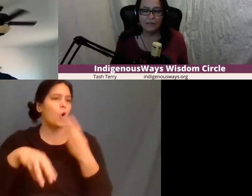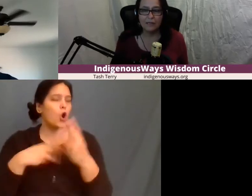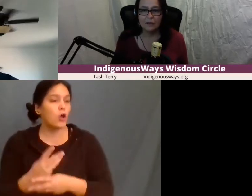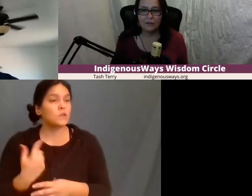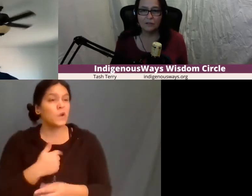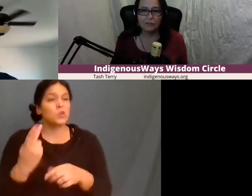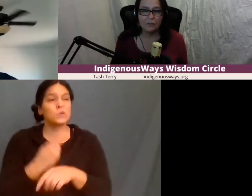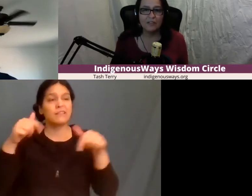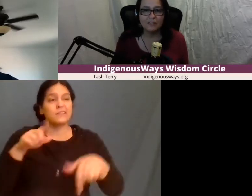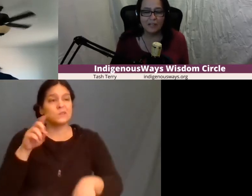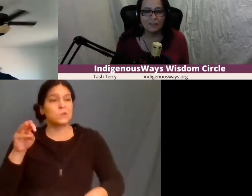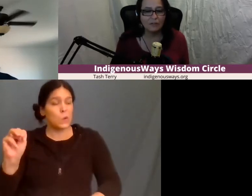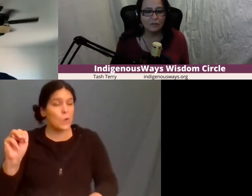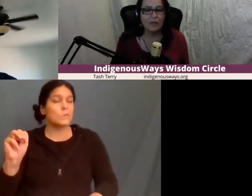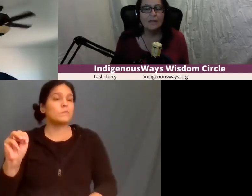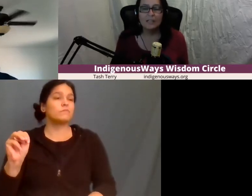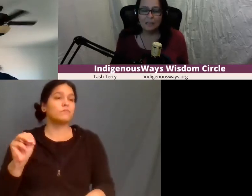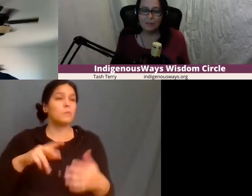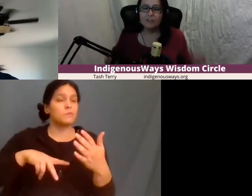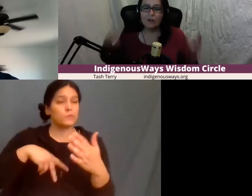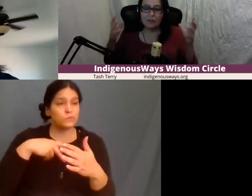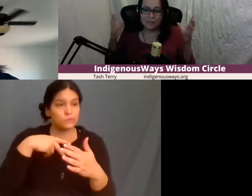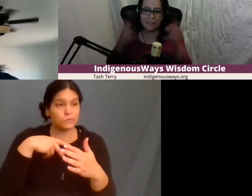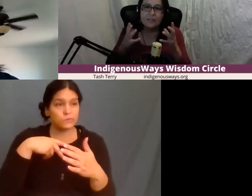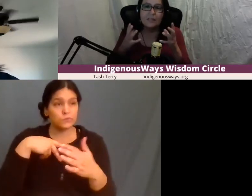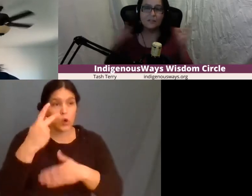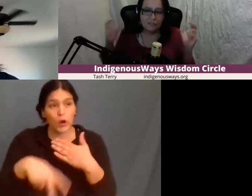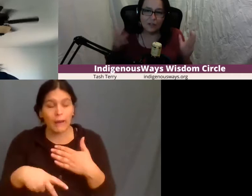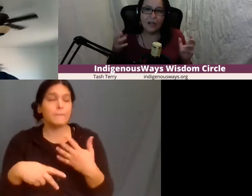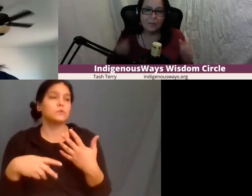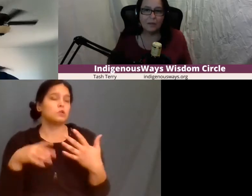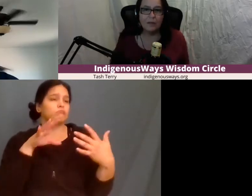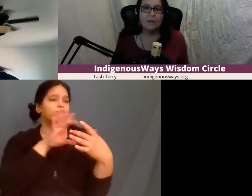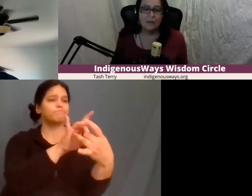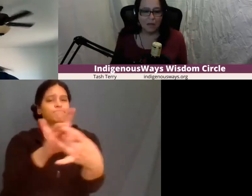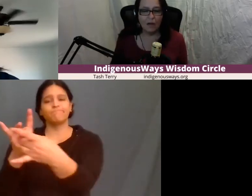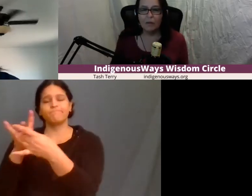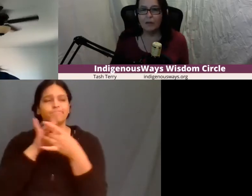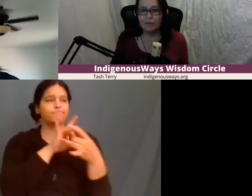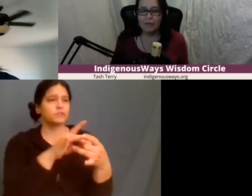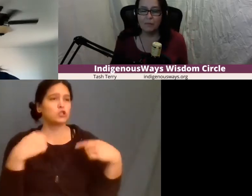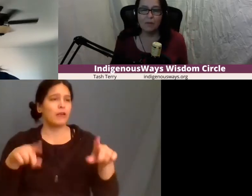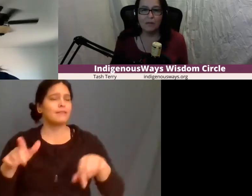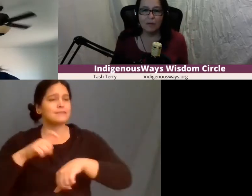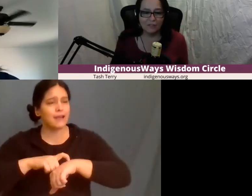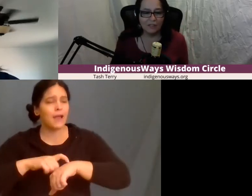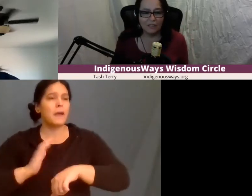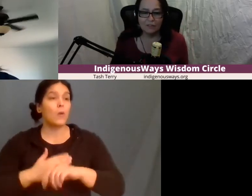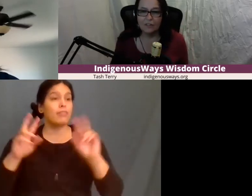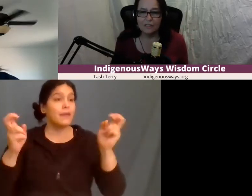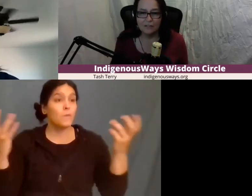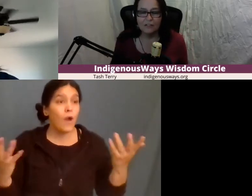format and other social media sites to keep us all connected in this time, with our theme being rising